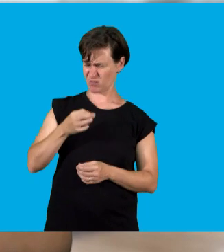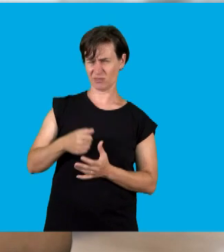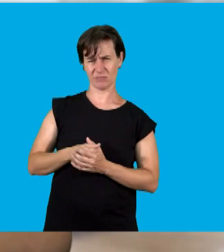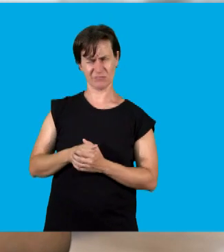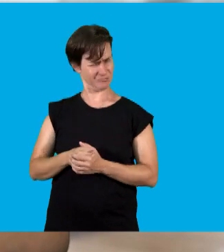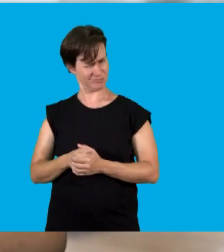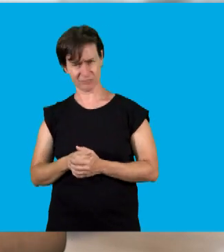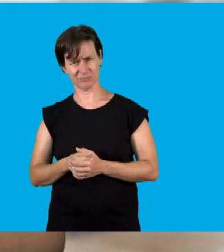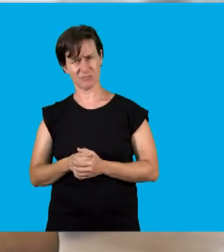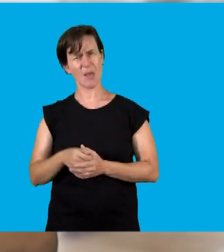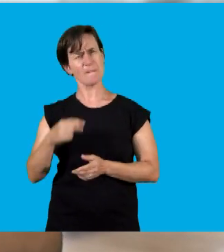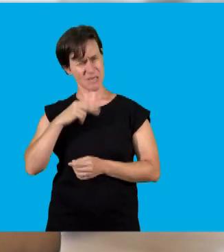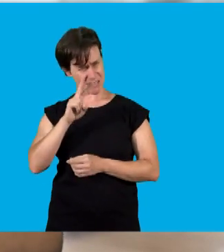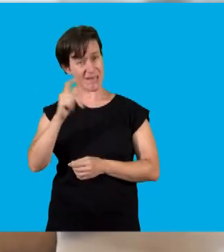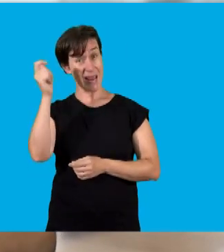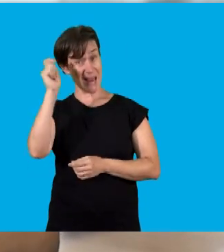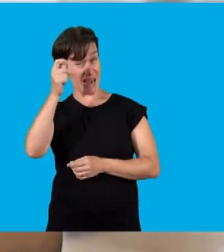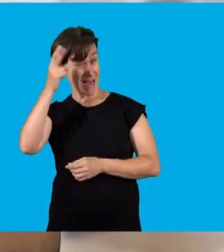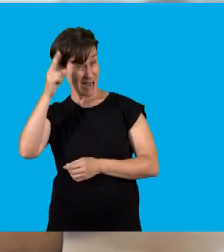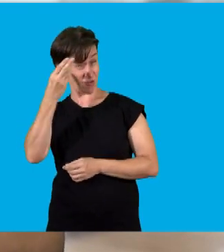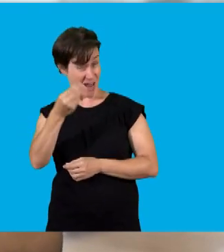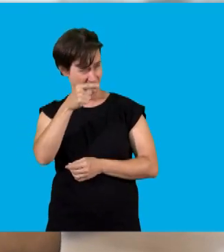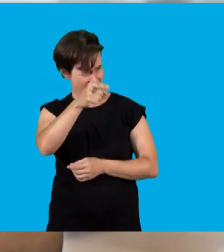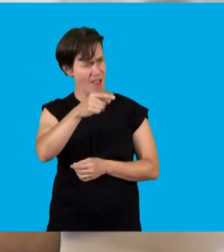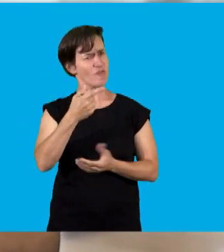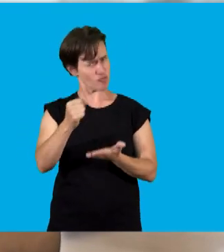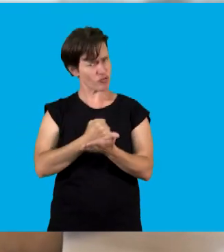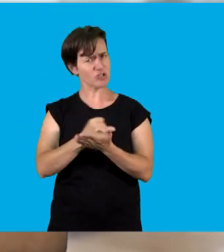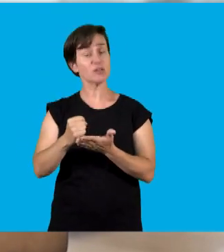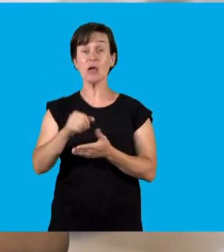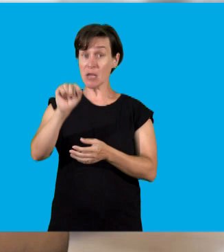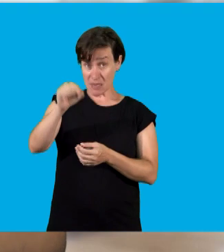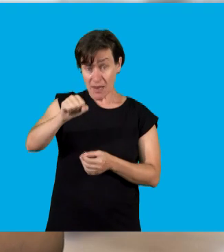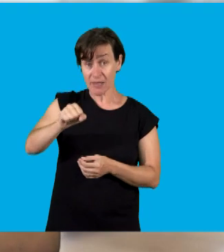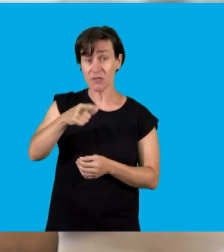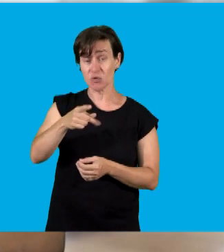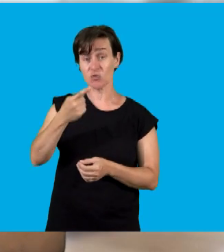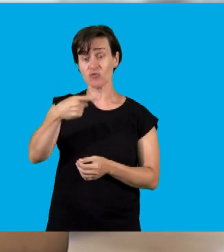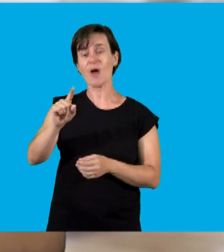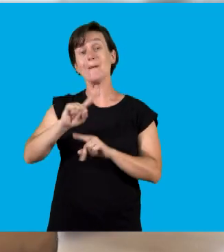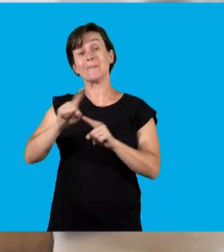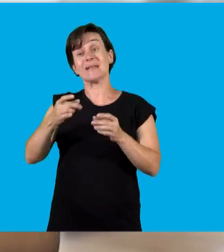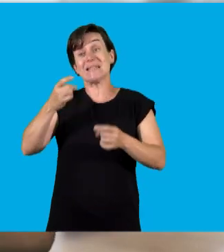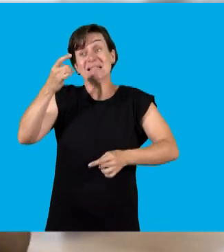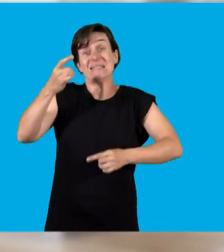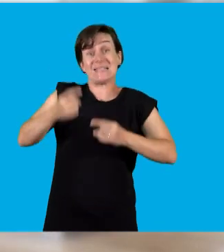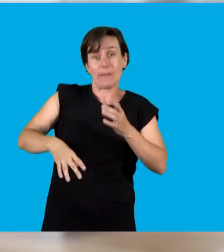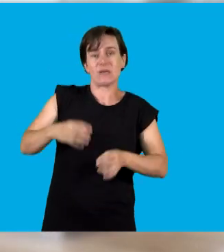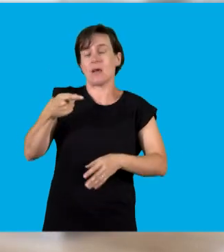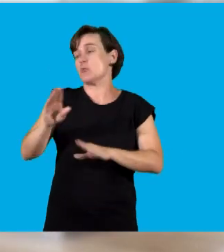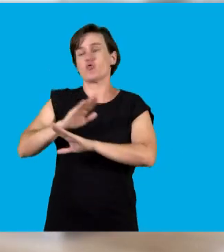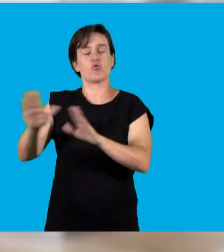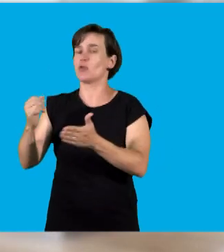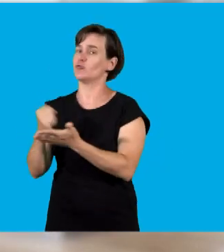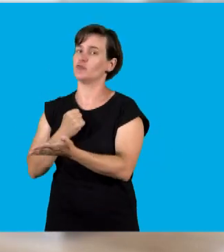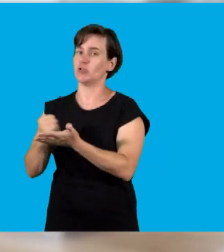asking questions to say, but we do have some hairdressers that are registered, stuff like that. Yes, we do have those, but here we are referring